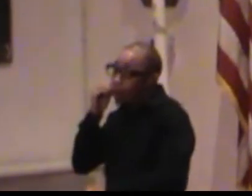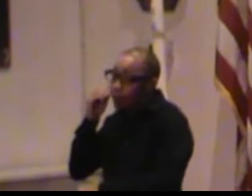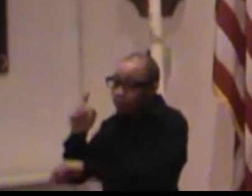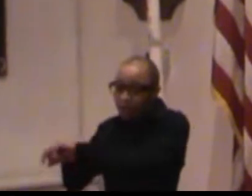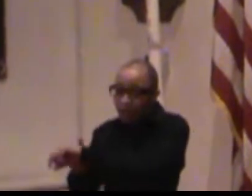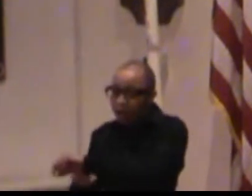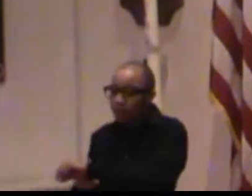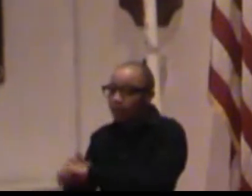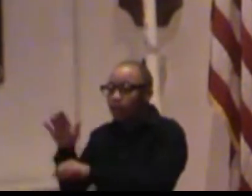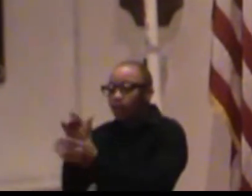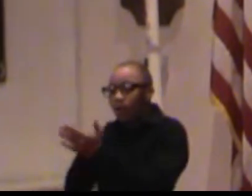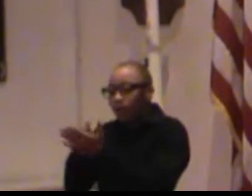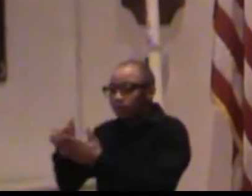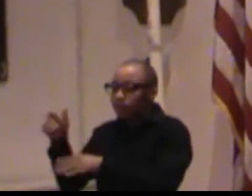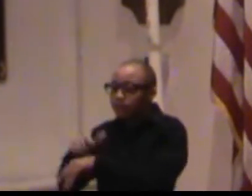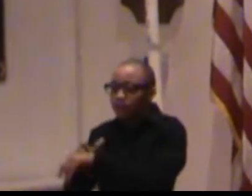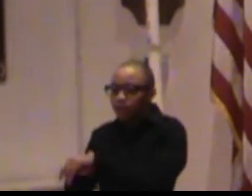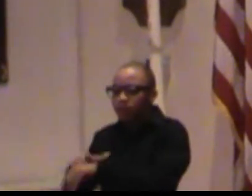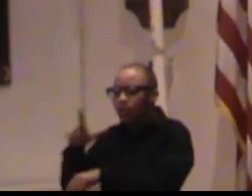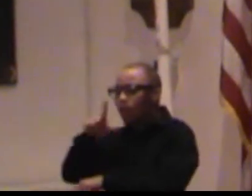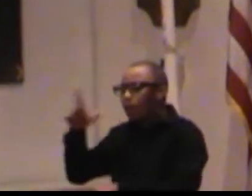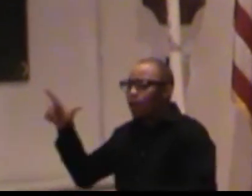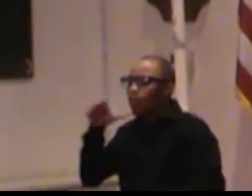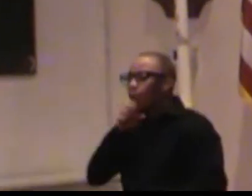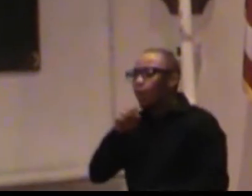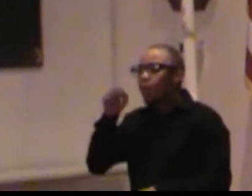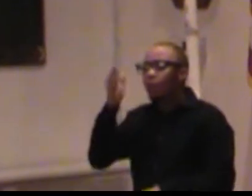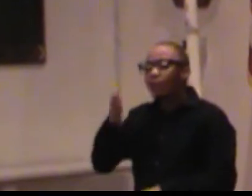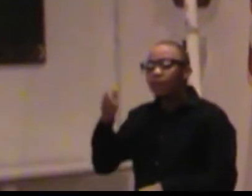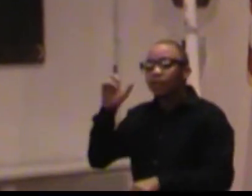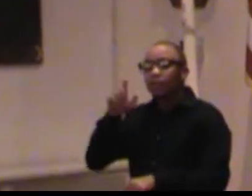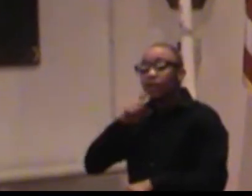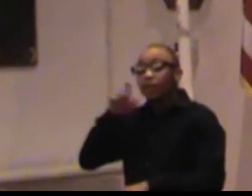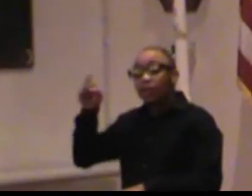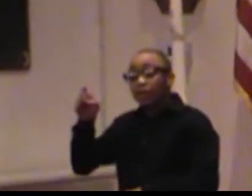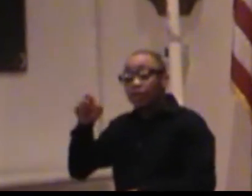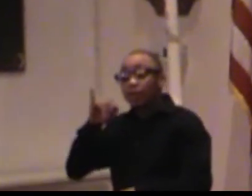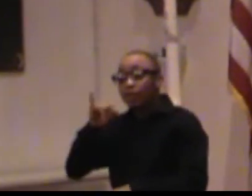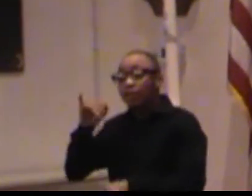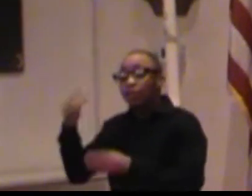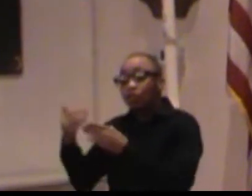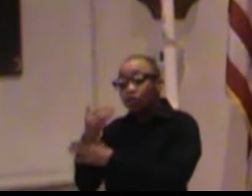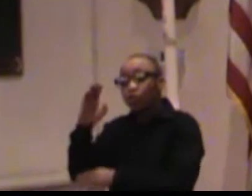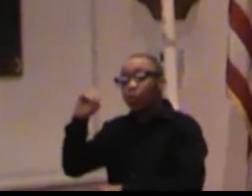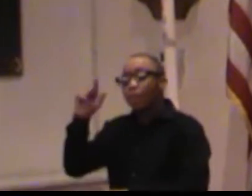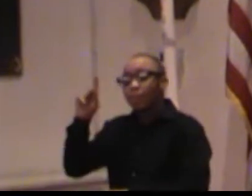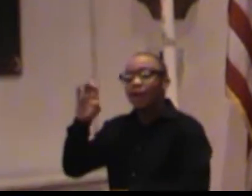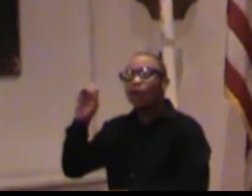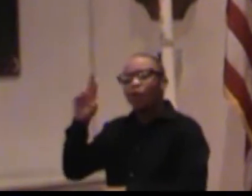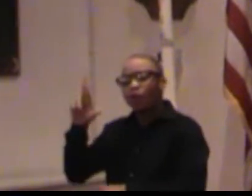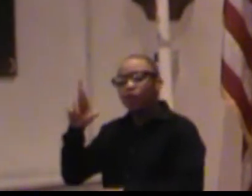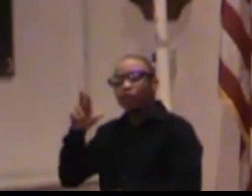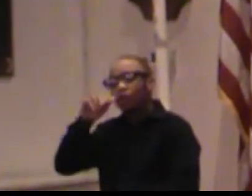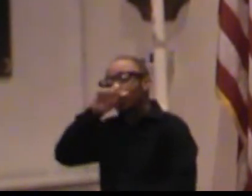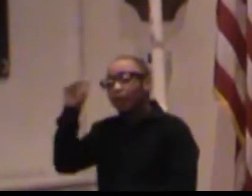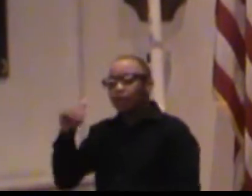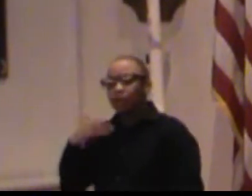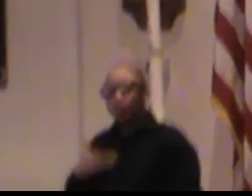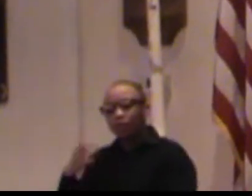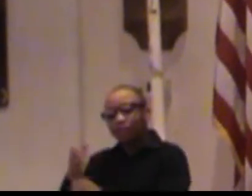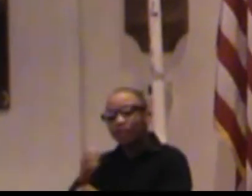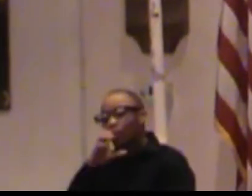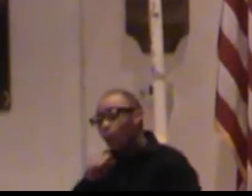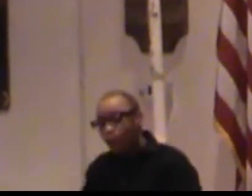homes. Oftentimes, all the old things need is a makeover. Anybody ever took some